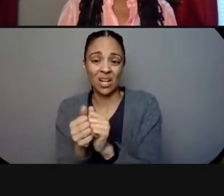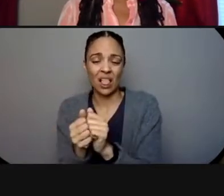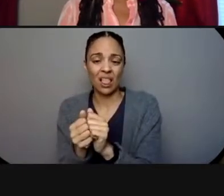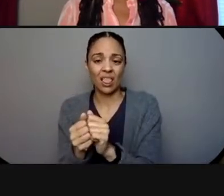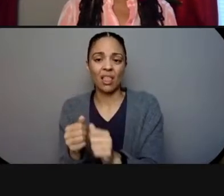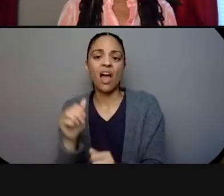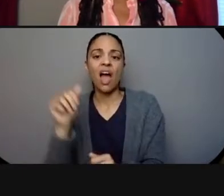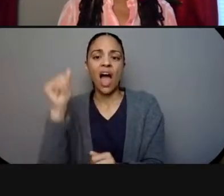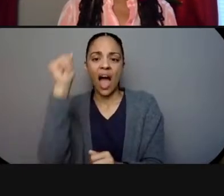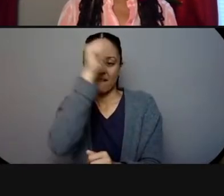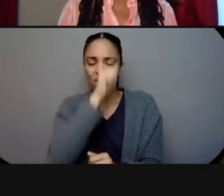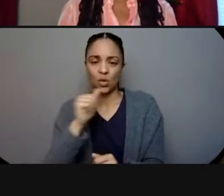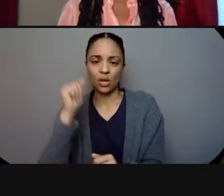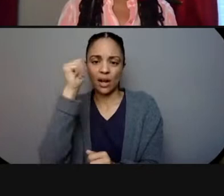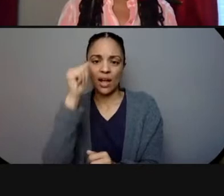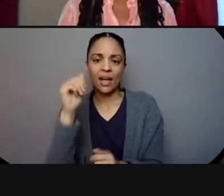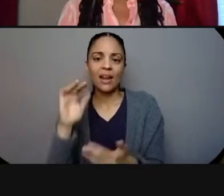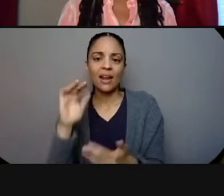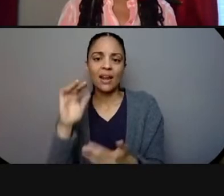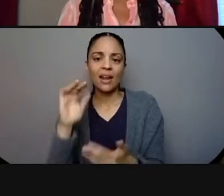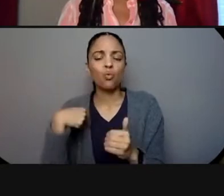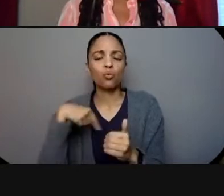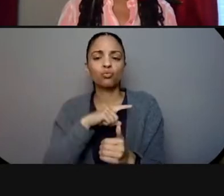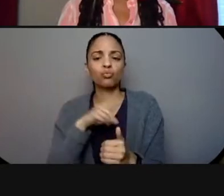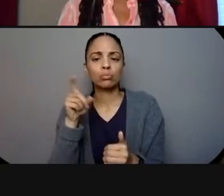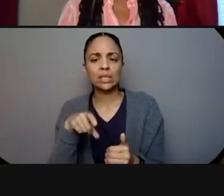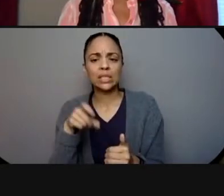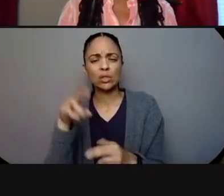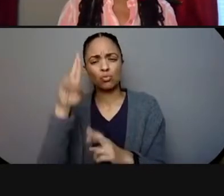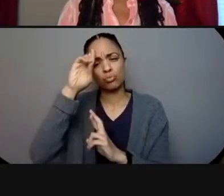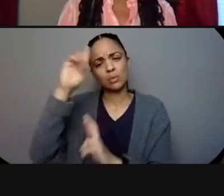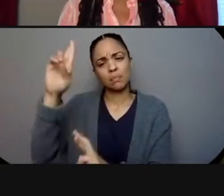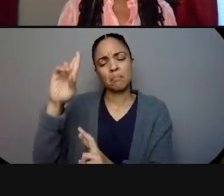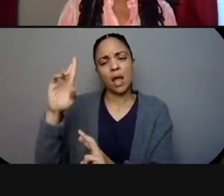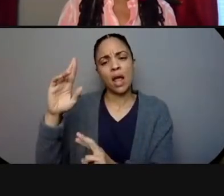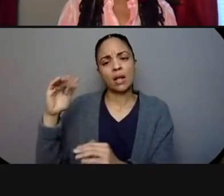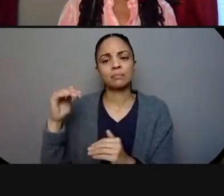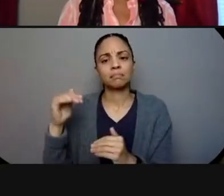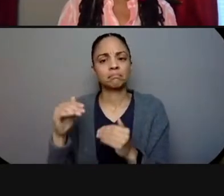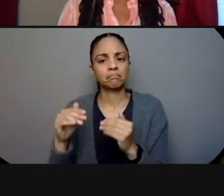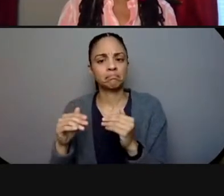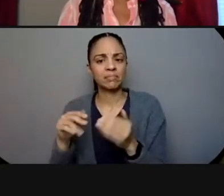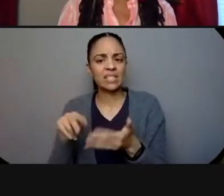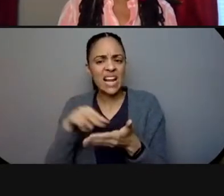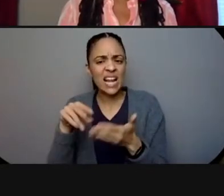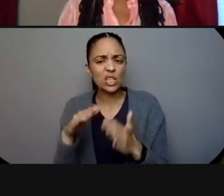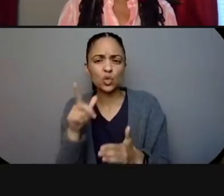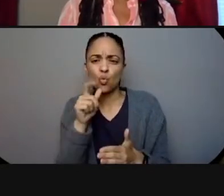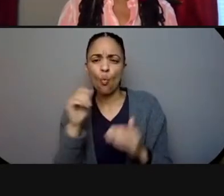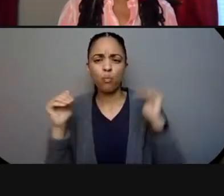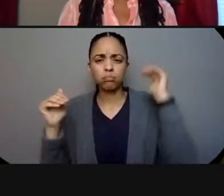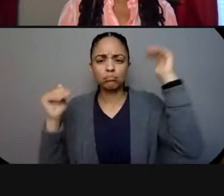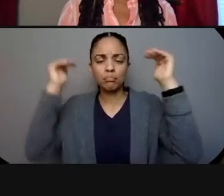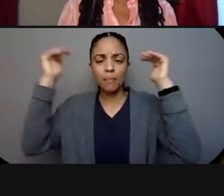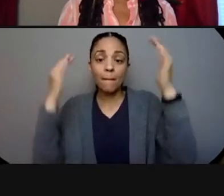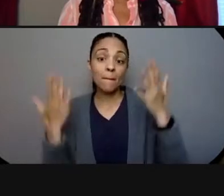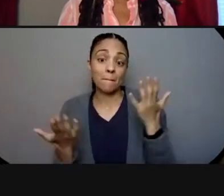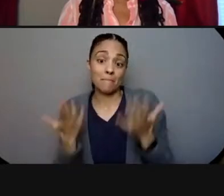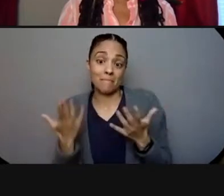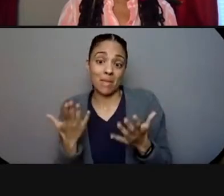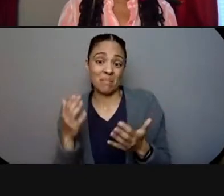our elders in the dance, and even if he didn't like people personally, just our connections,